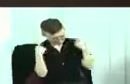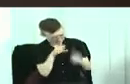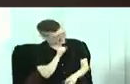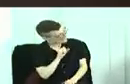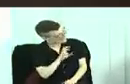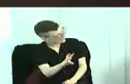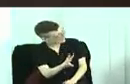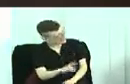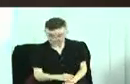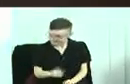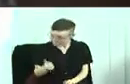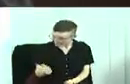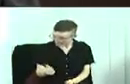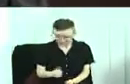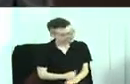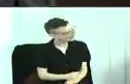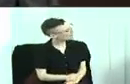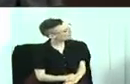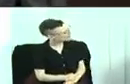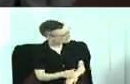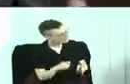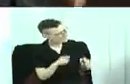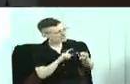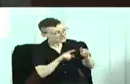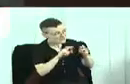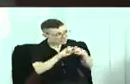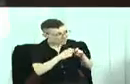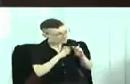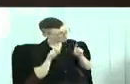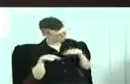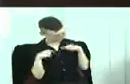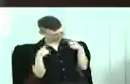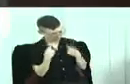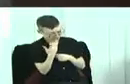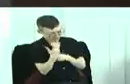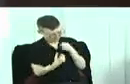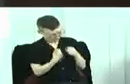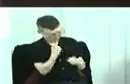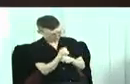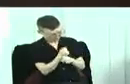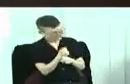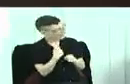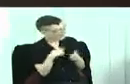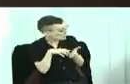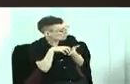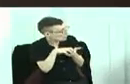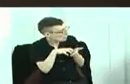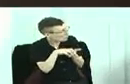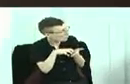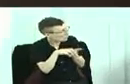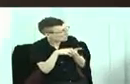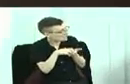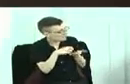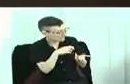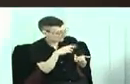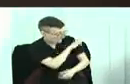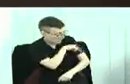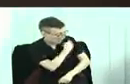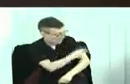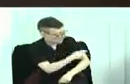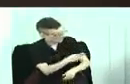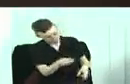wow, okay. She says, but here's the thing. For the last 3 years, I've been frail and I've lived in a nursing home and I haven't been able to